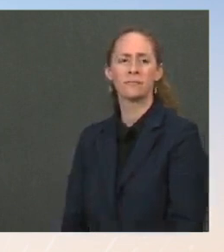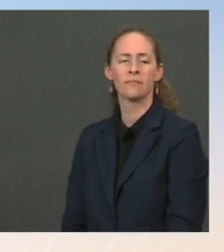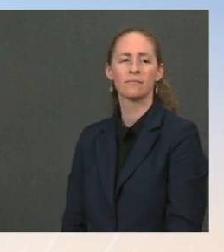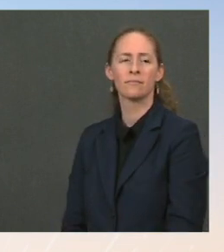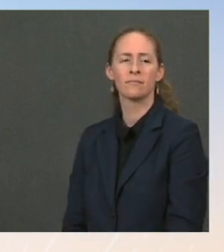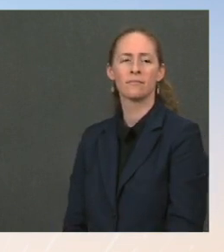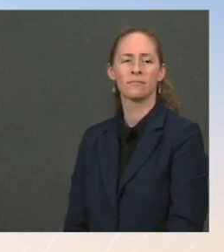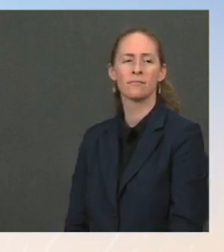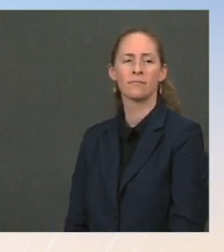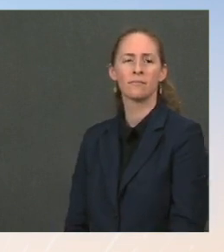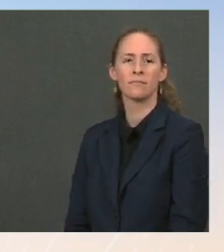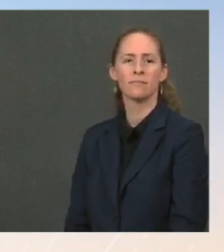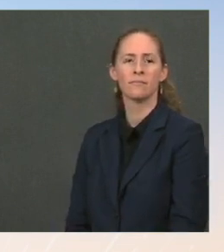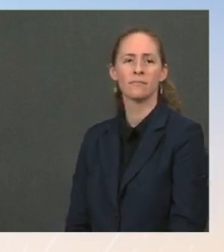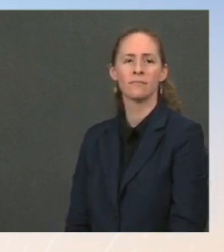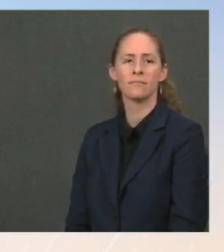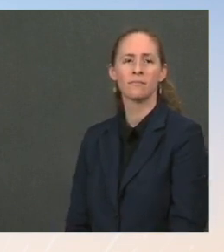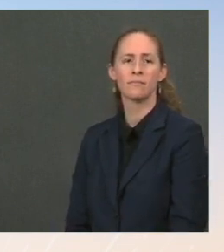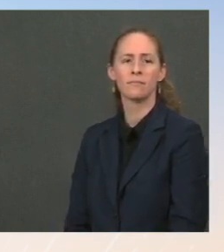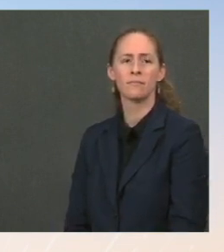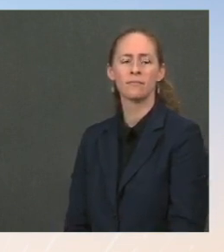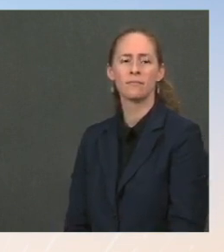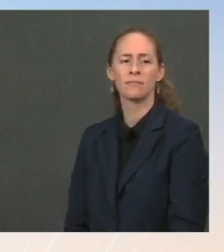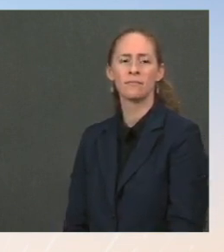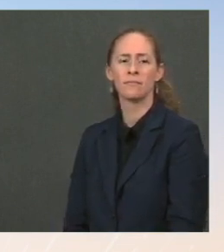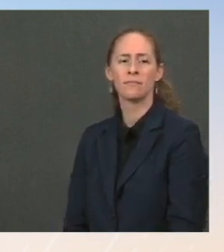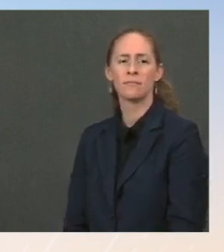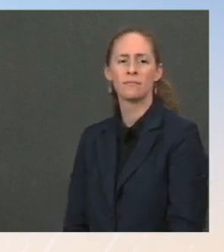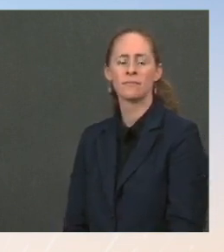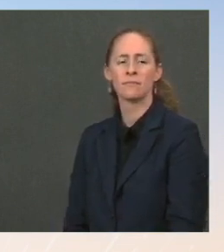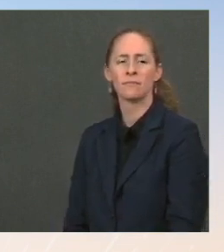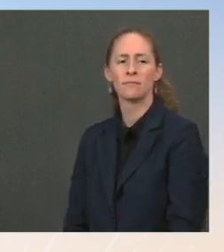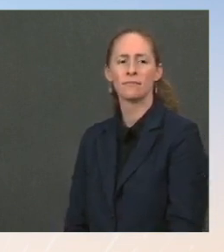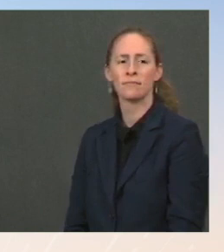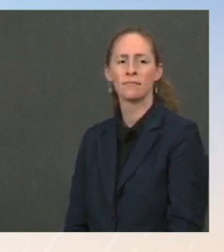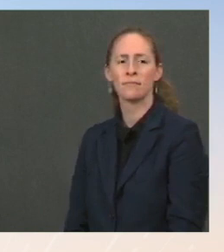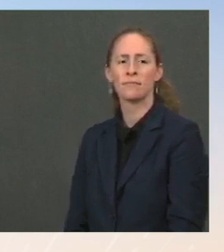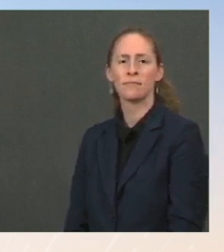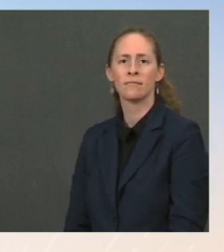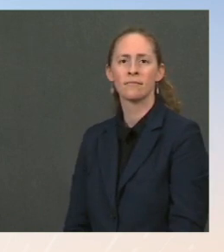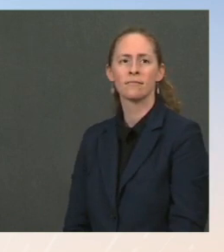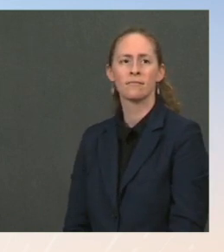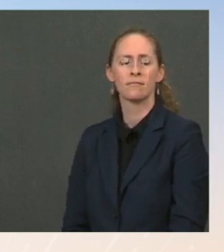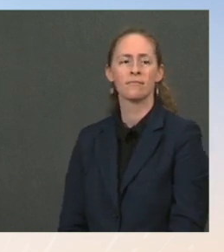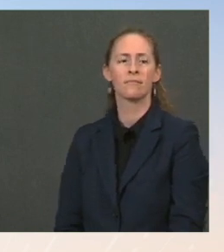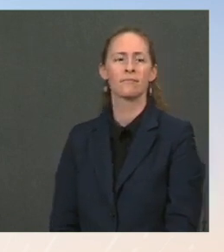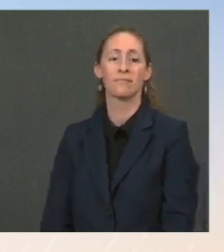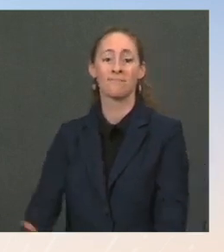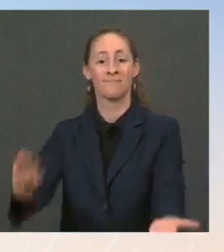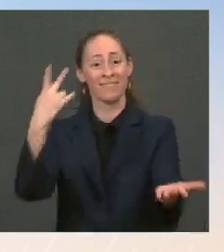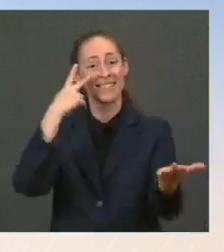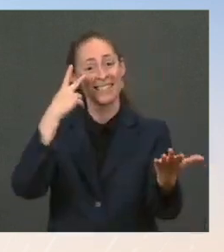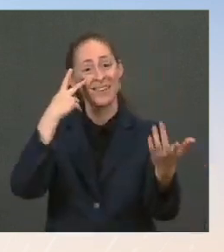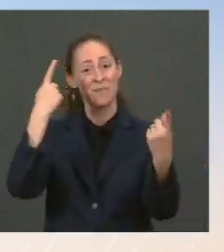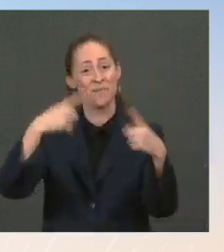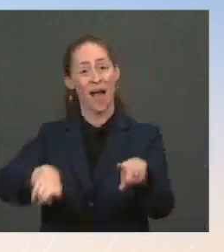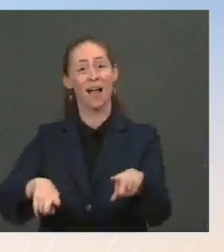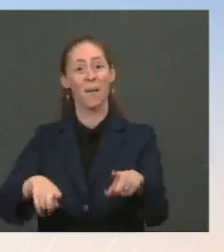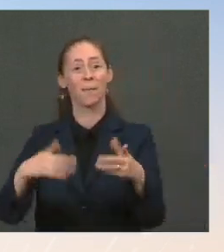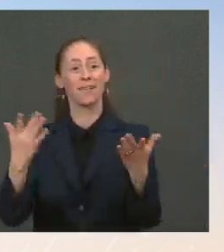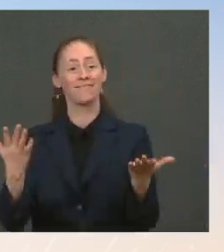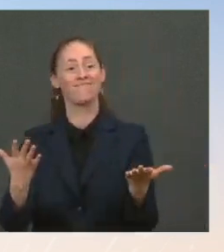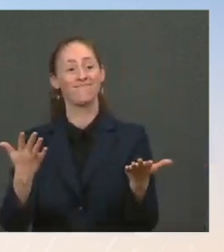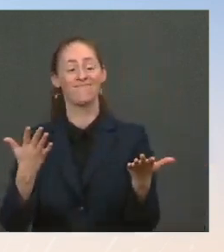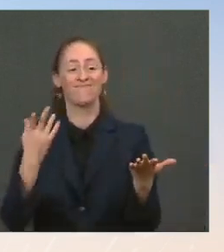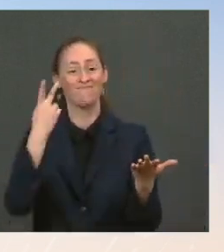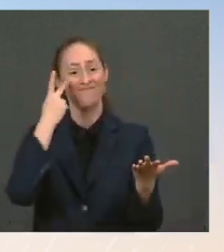it, is it a given that the president will get on board? Or? We'll see where things are. This is an ever-moving news cycle. Because